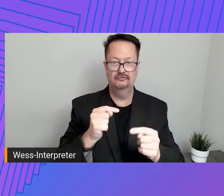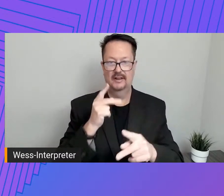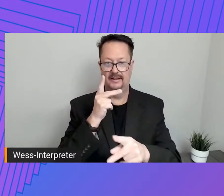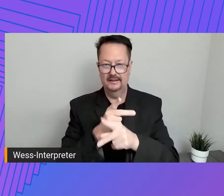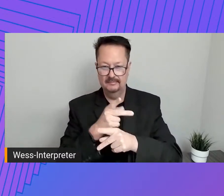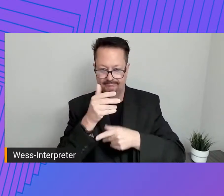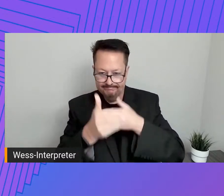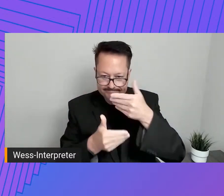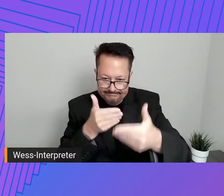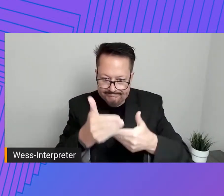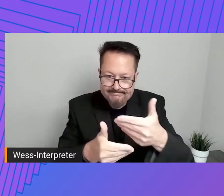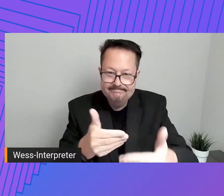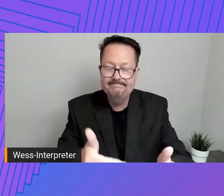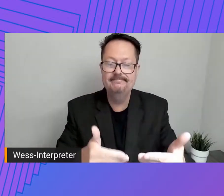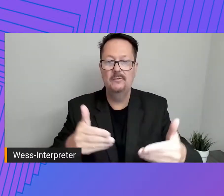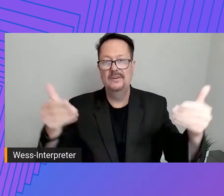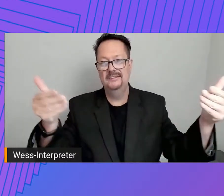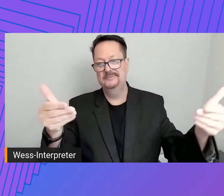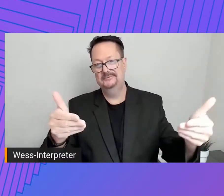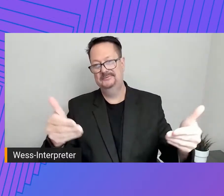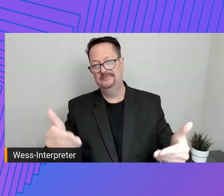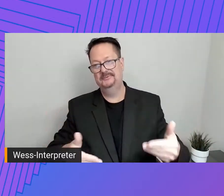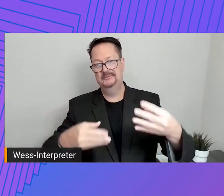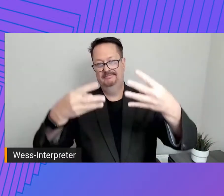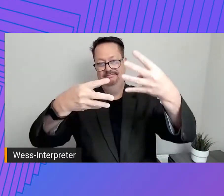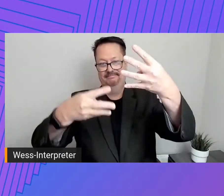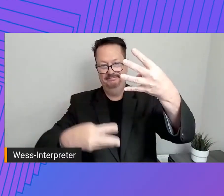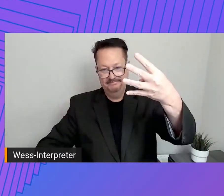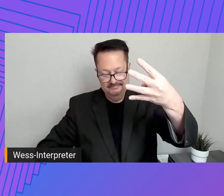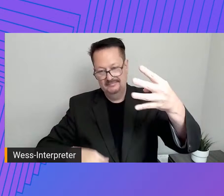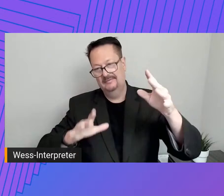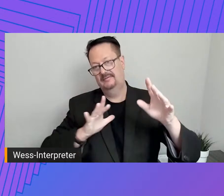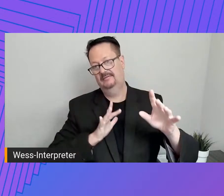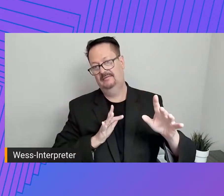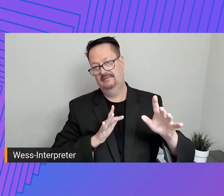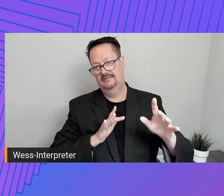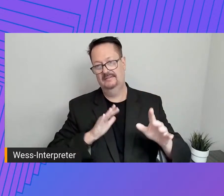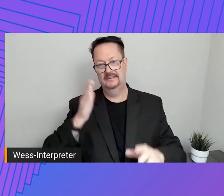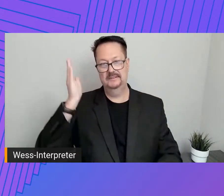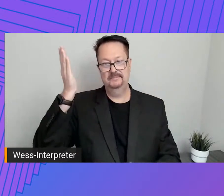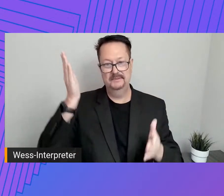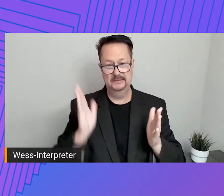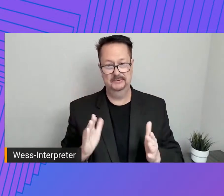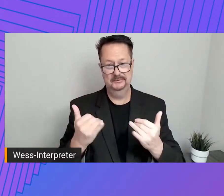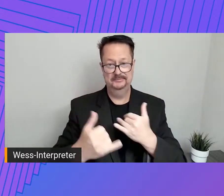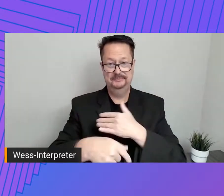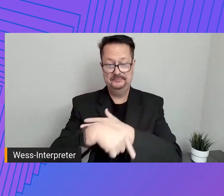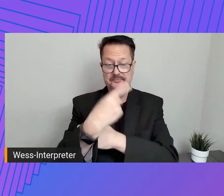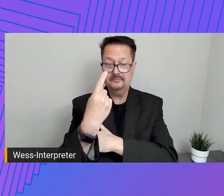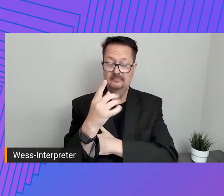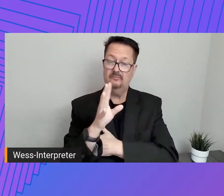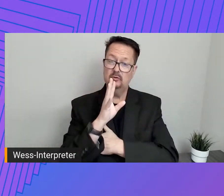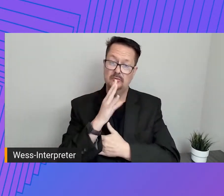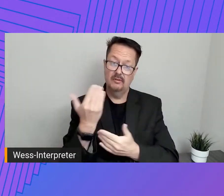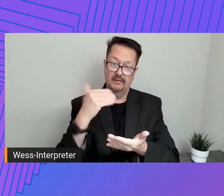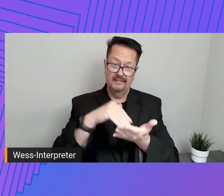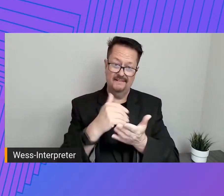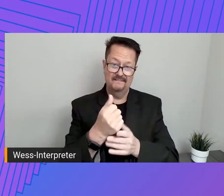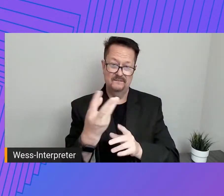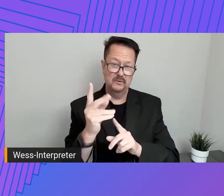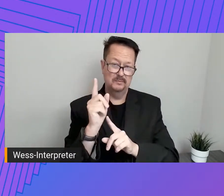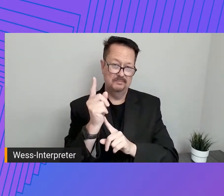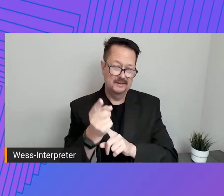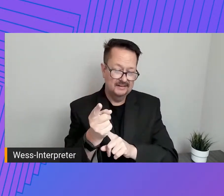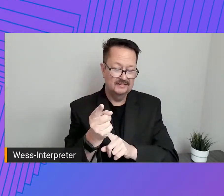spend a lot of time introducing the wonderful lineup of speakers that we have for you today. We'll talk again in a few minutes and take a look